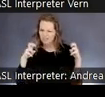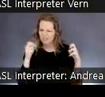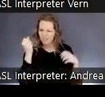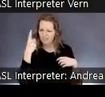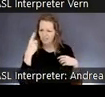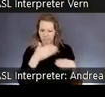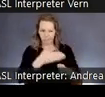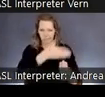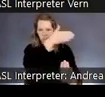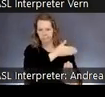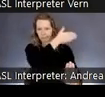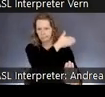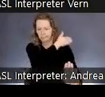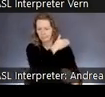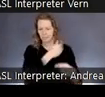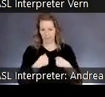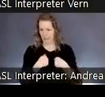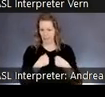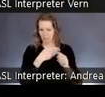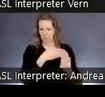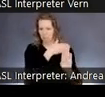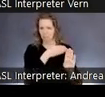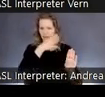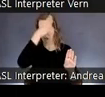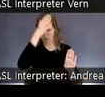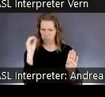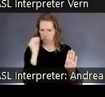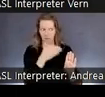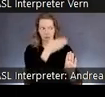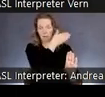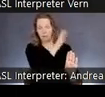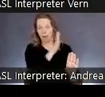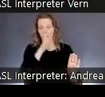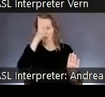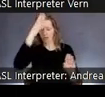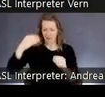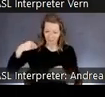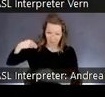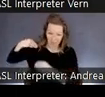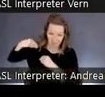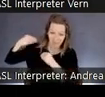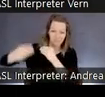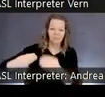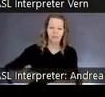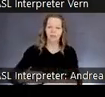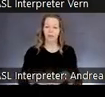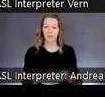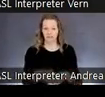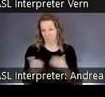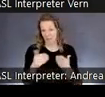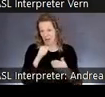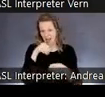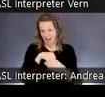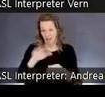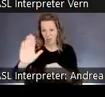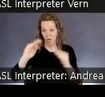What's happening? It didn't start with me. It didn't start with them. It didn't start with their parents. And it didn't even start in our home necessarily,